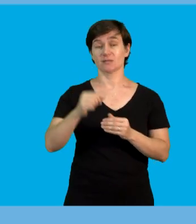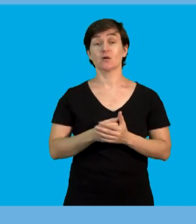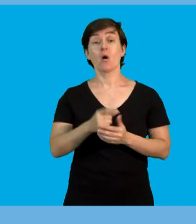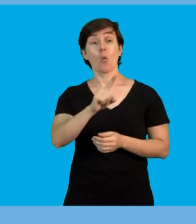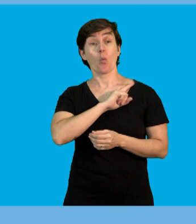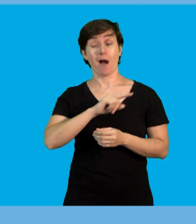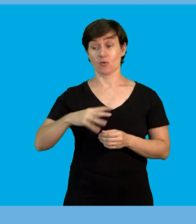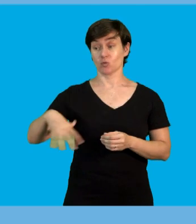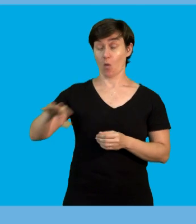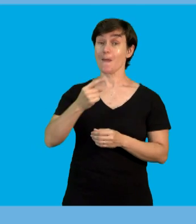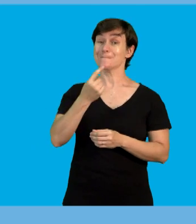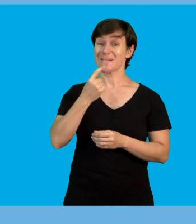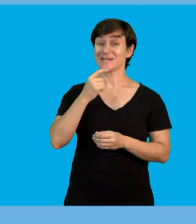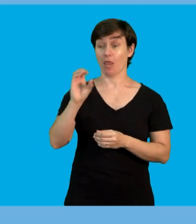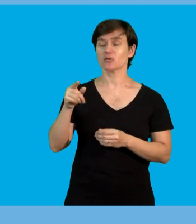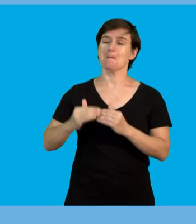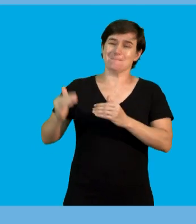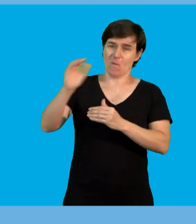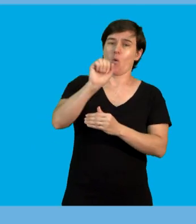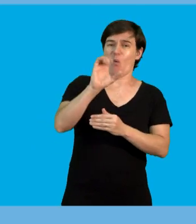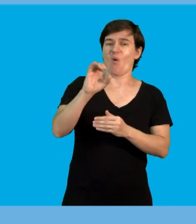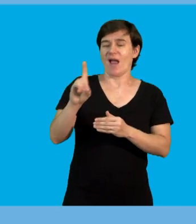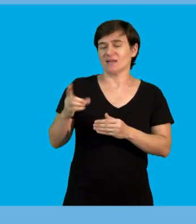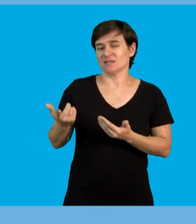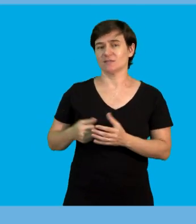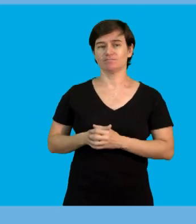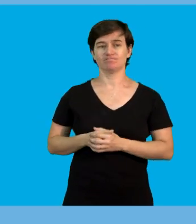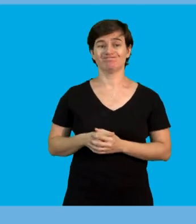be acidic, because all the metal oxides,